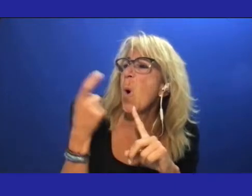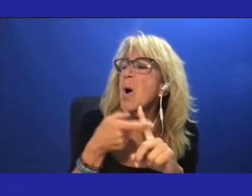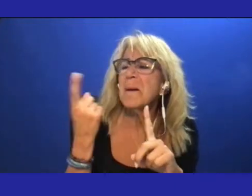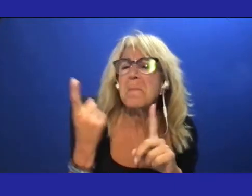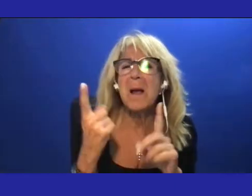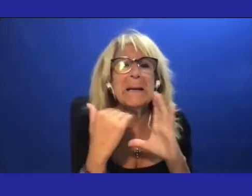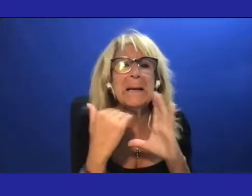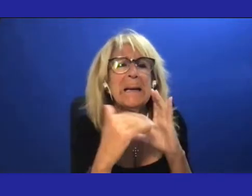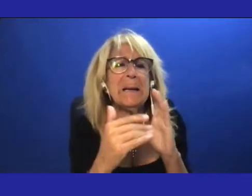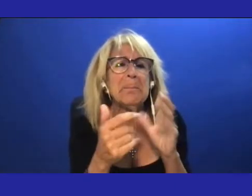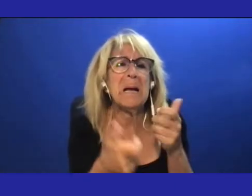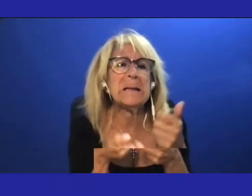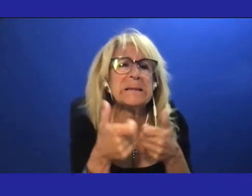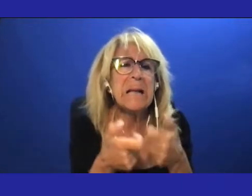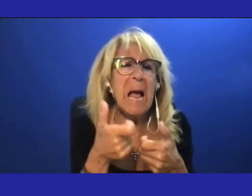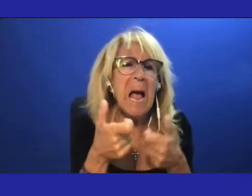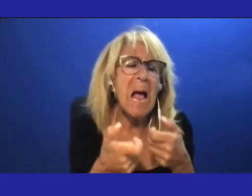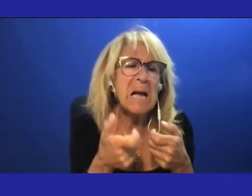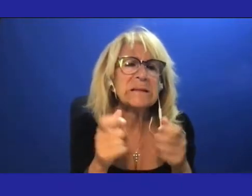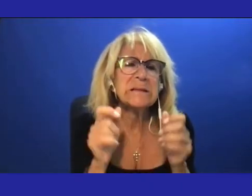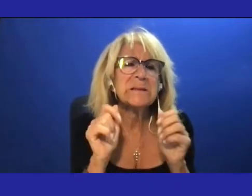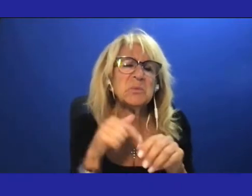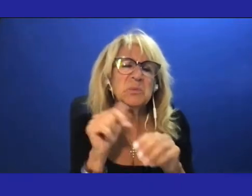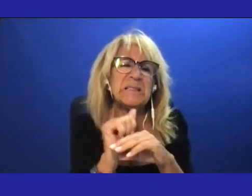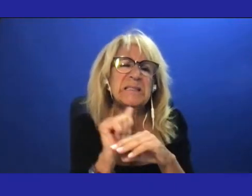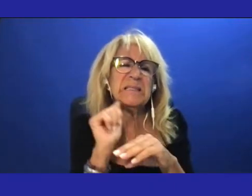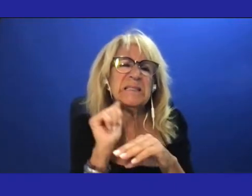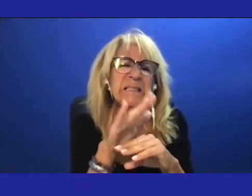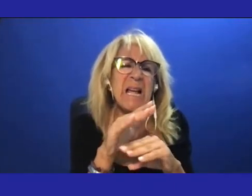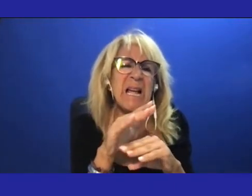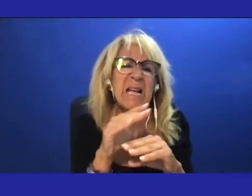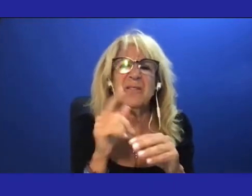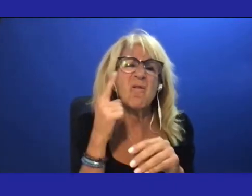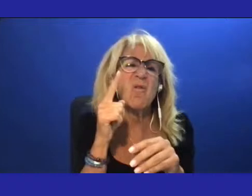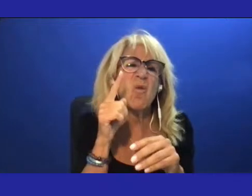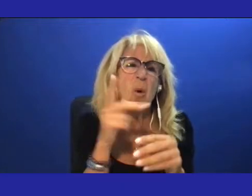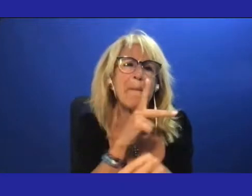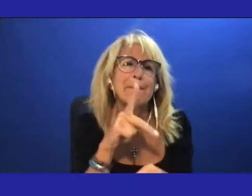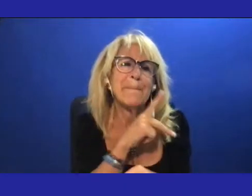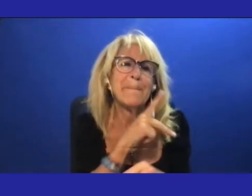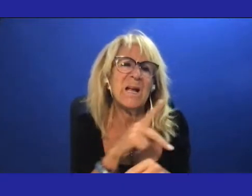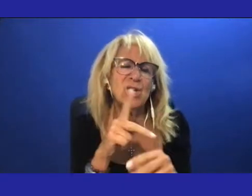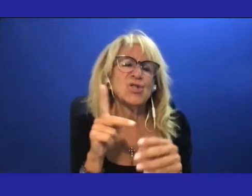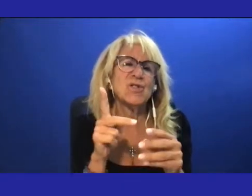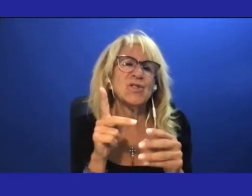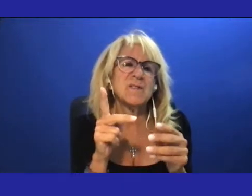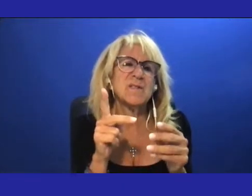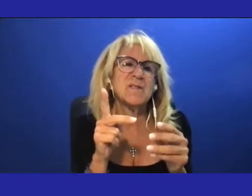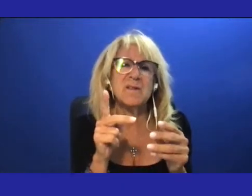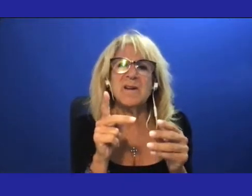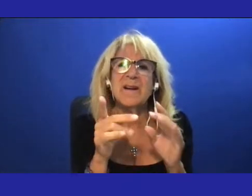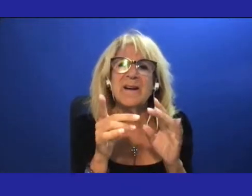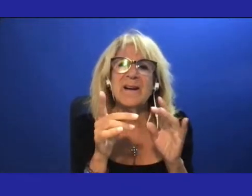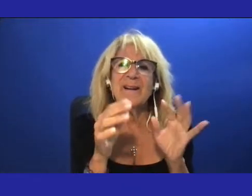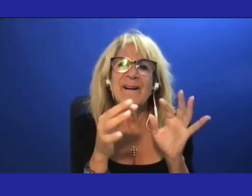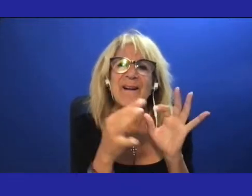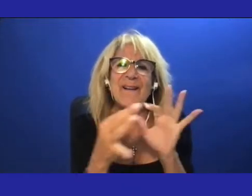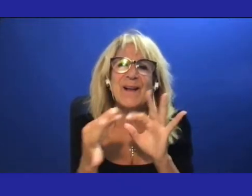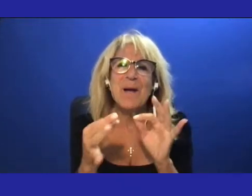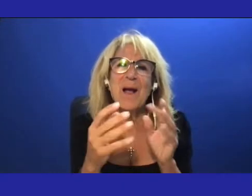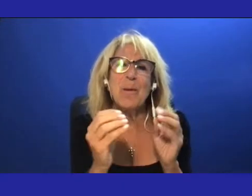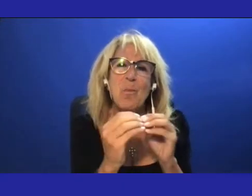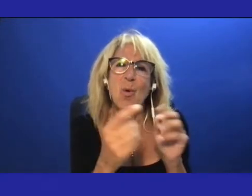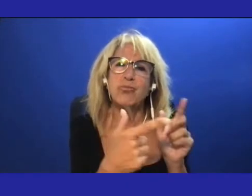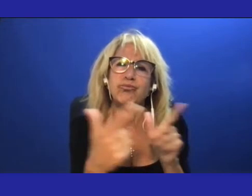text that we would send to get their feedback from them more instantaneously. On the